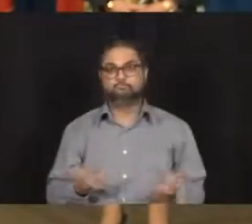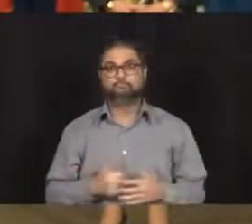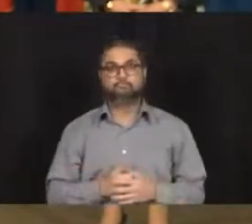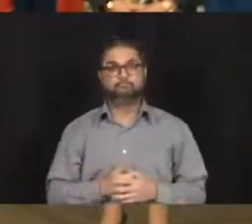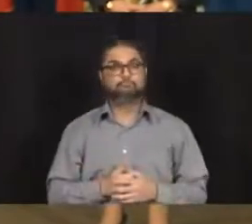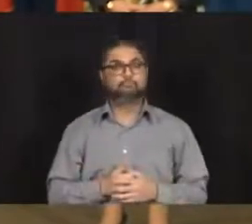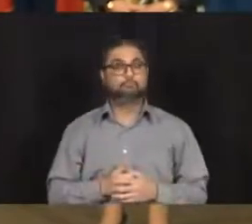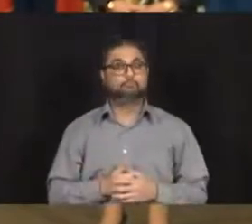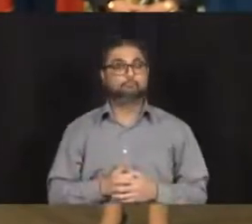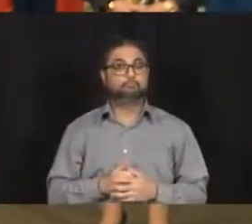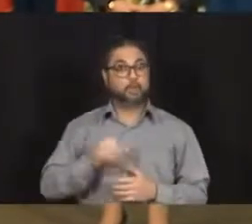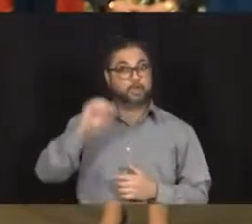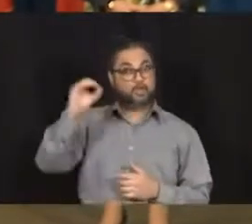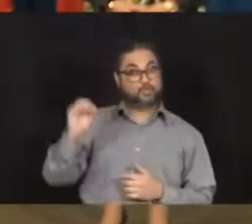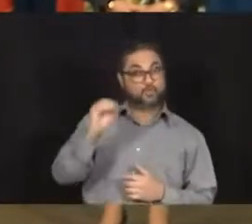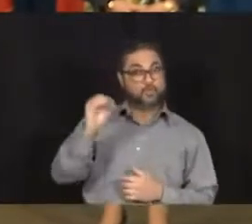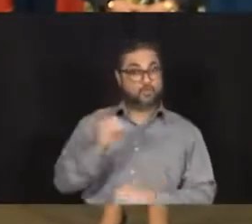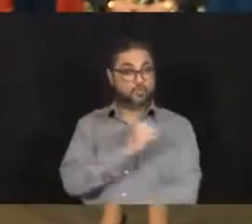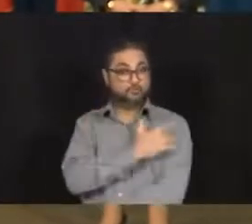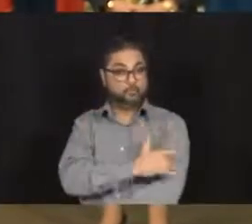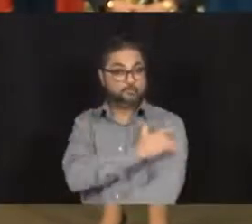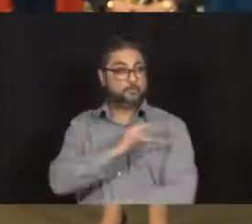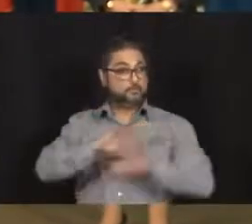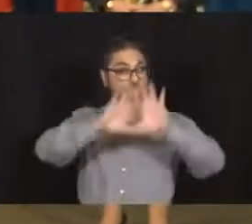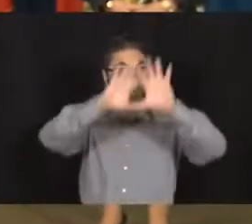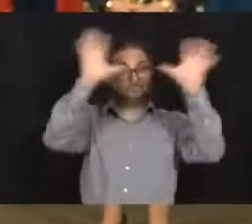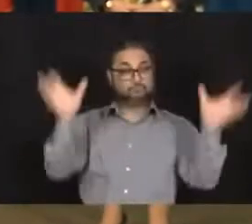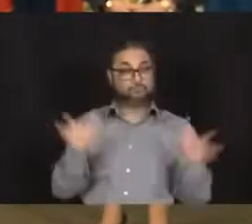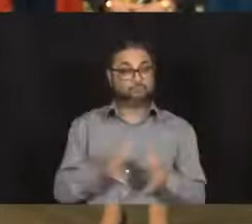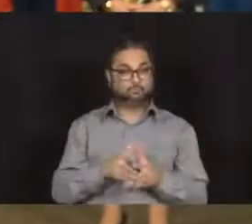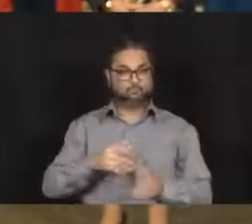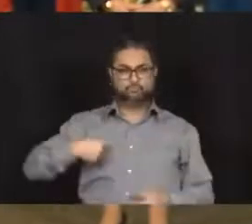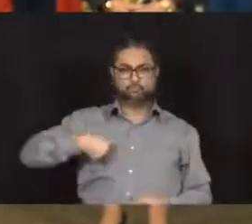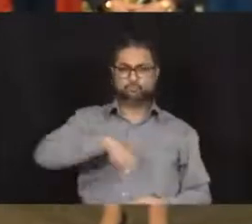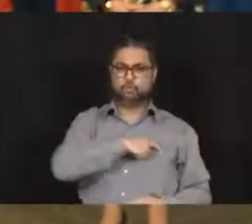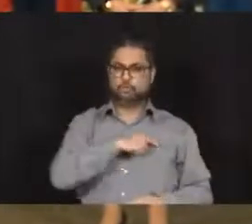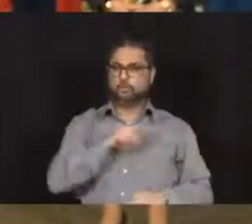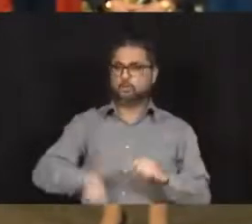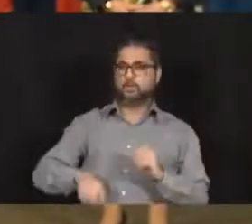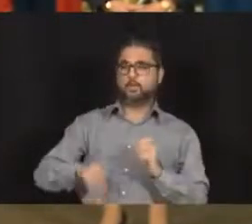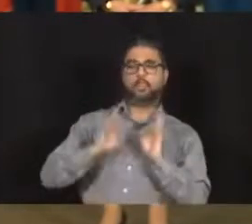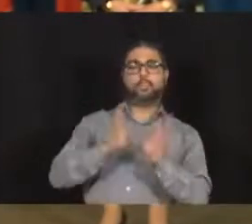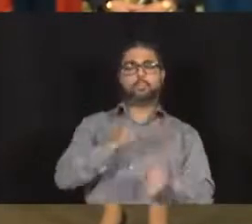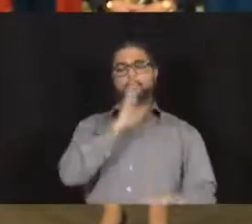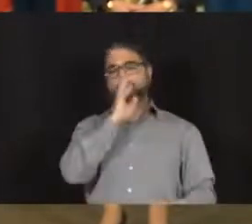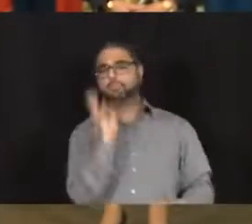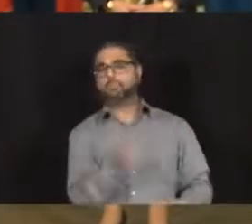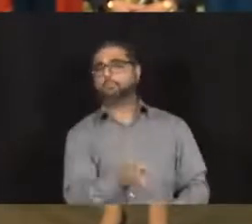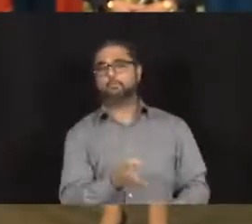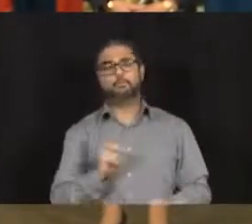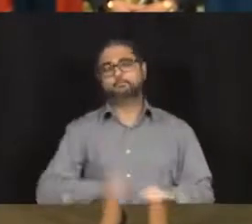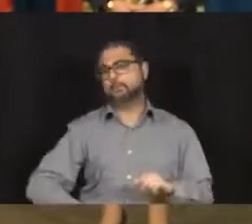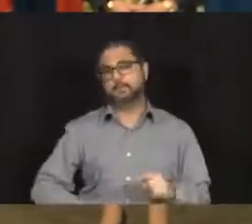province, as a people, we cannot just leave people there. And it's